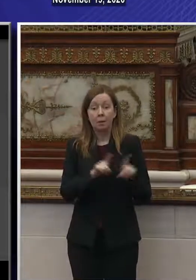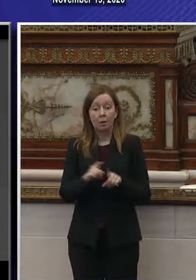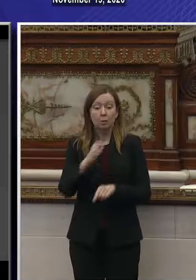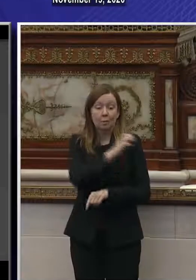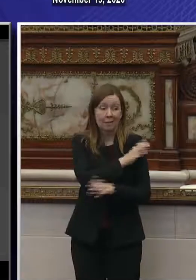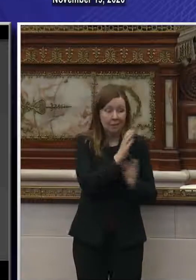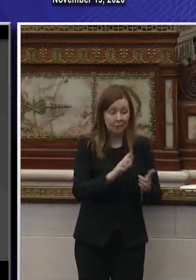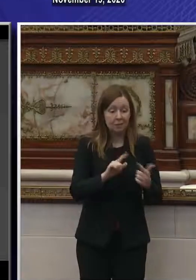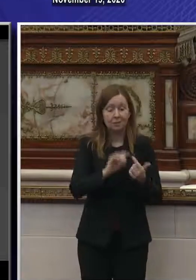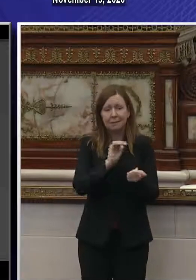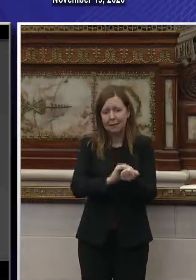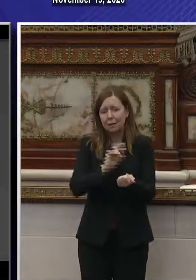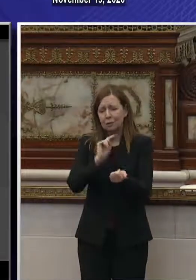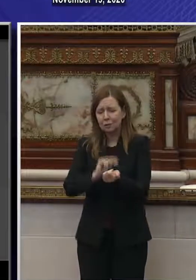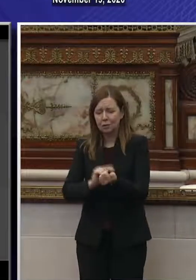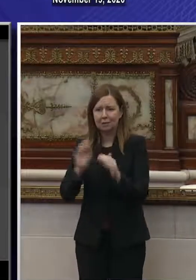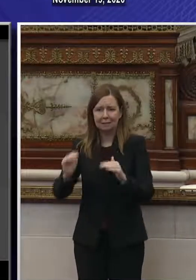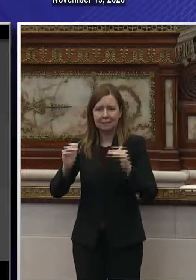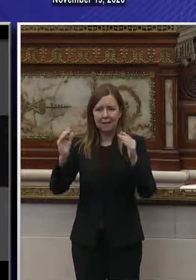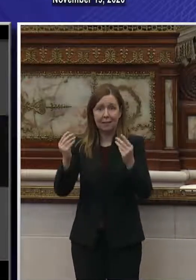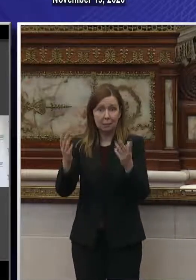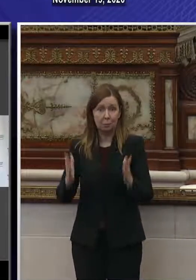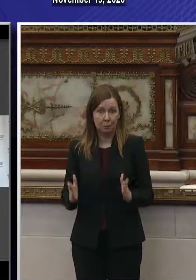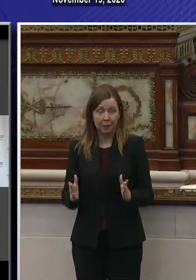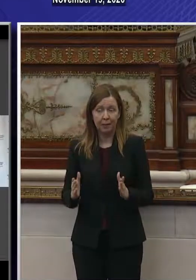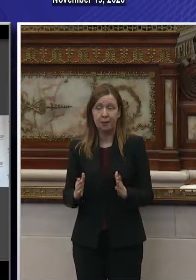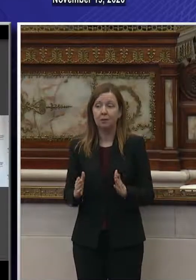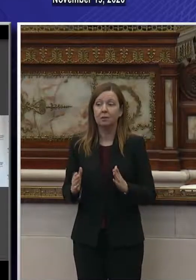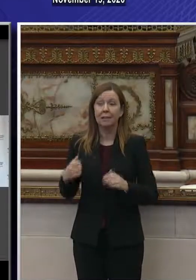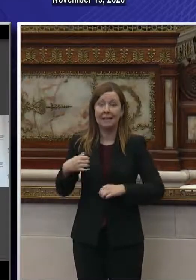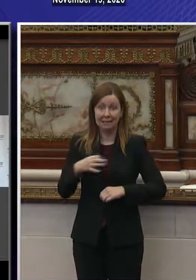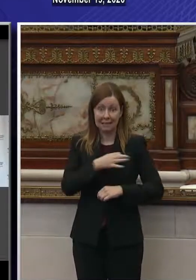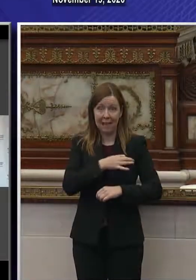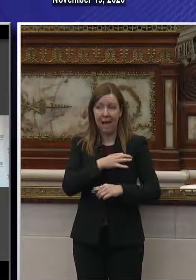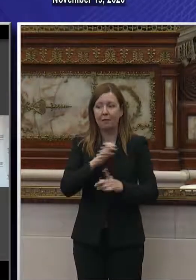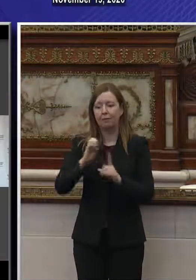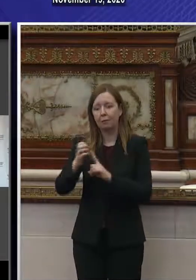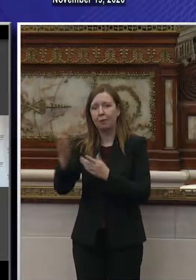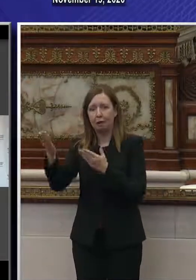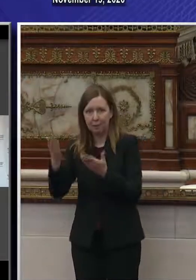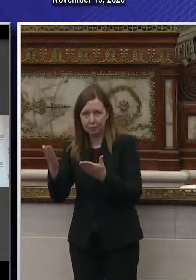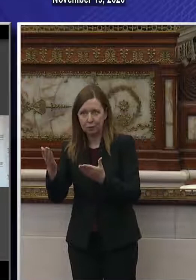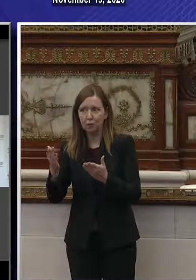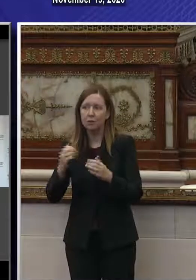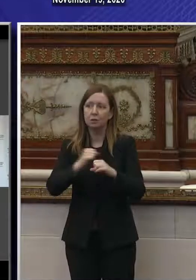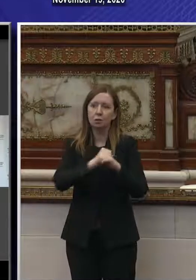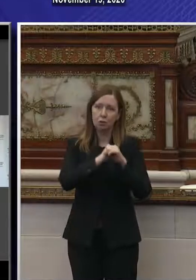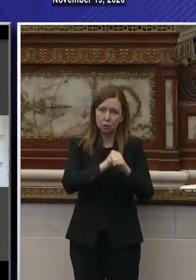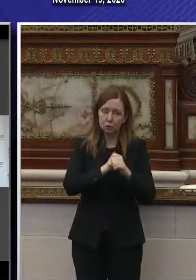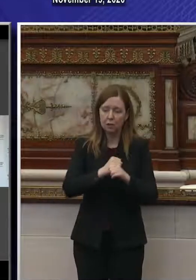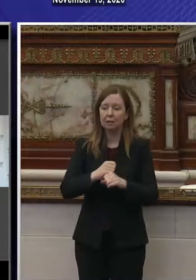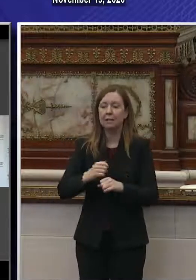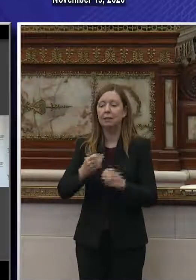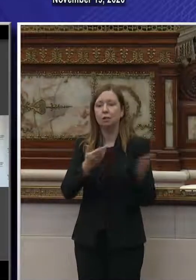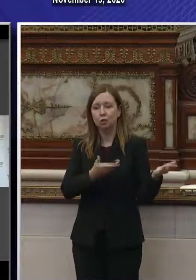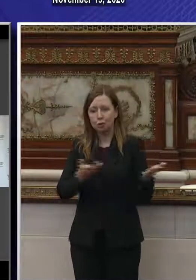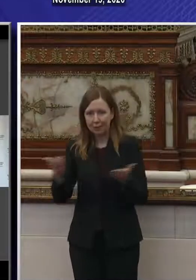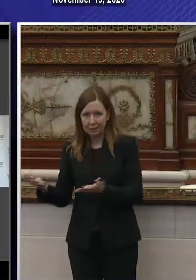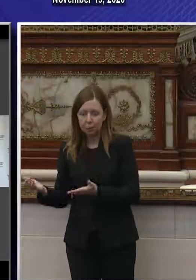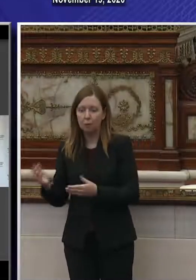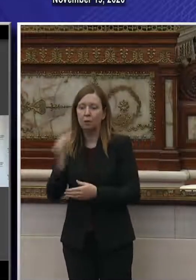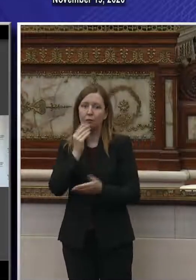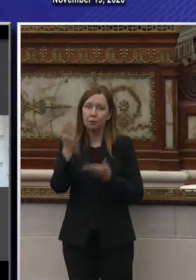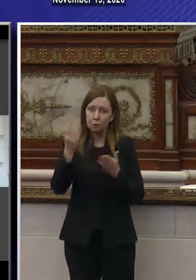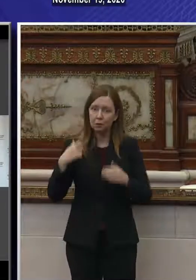clinicians, doctors, nurses, and advanced providers, and staff, environmental service, security, transport, and food service